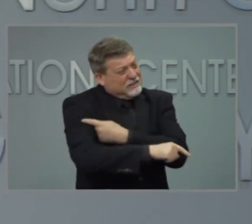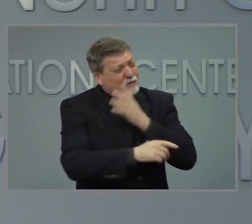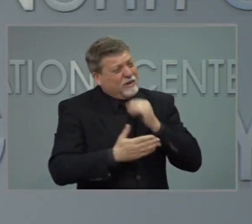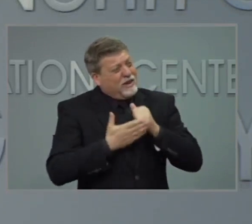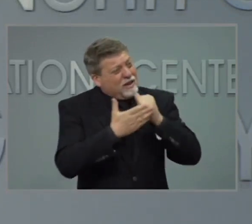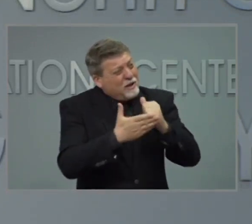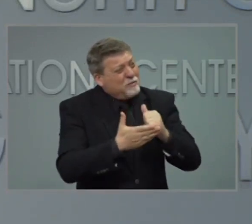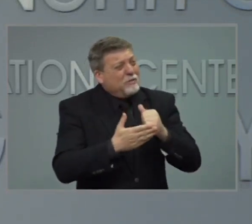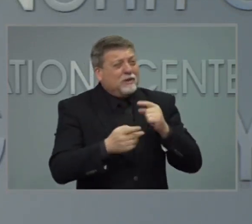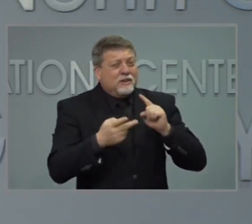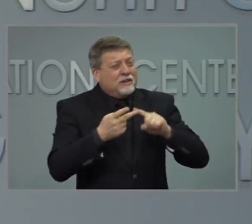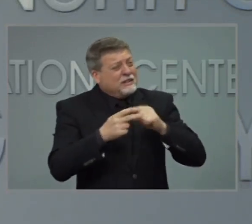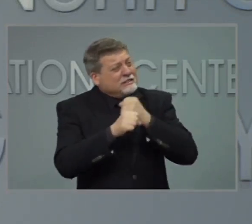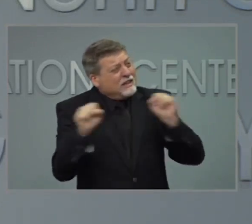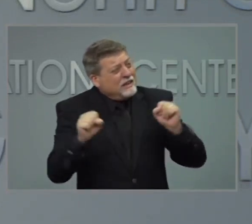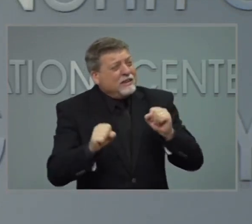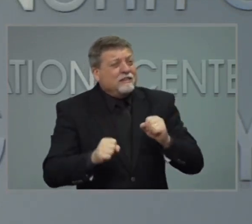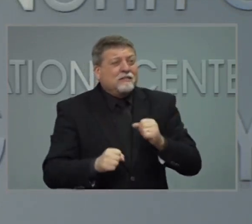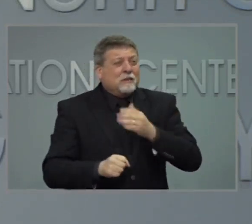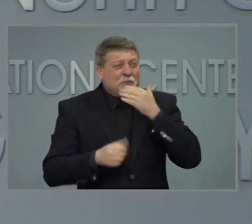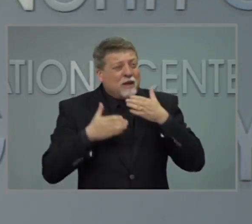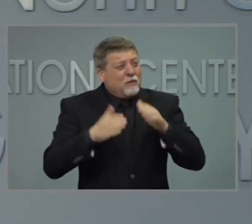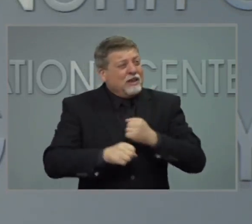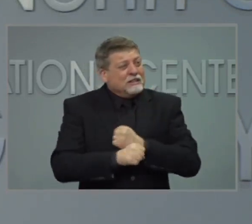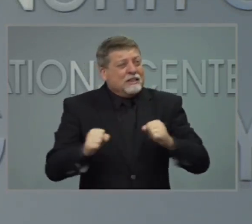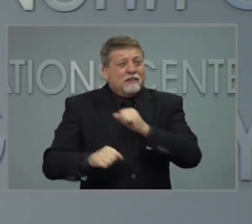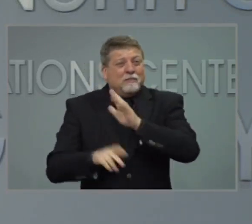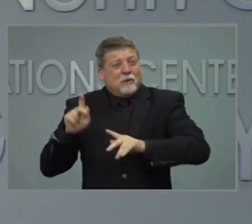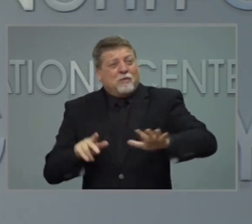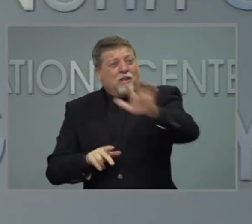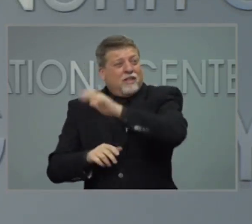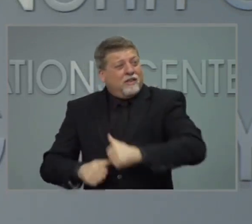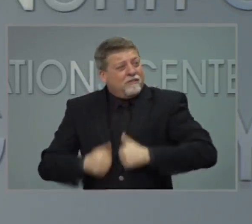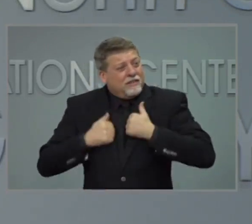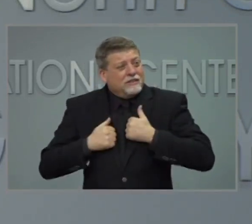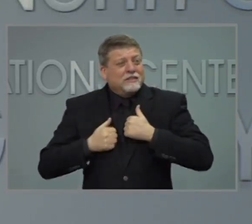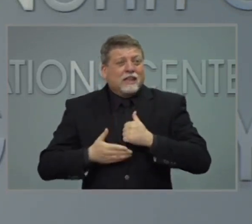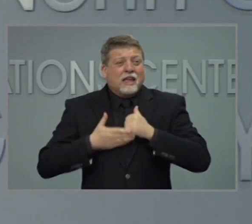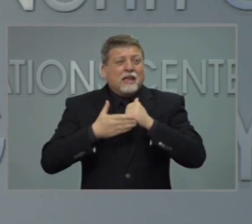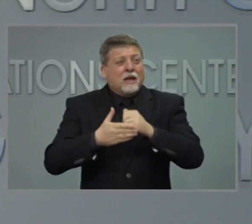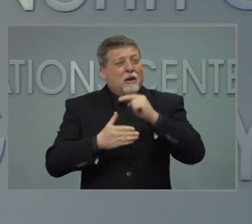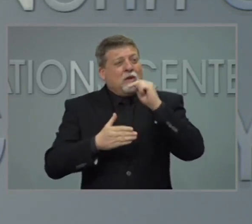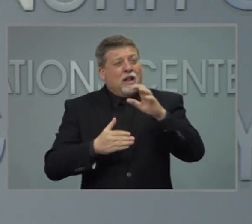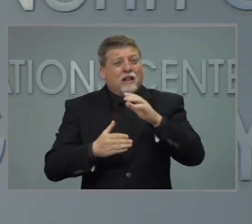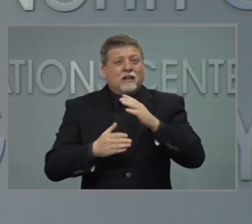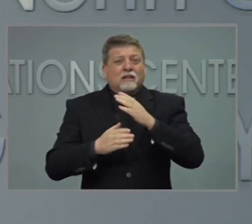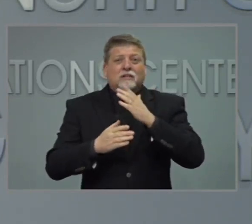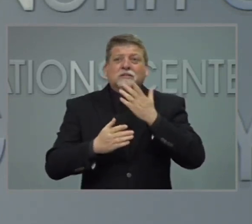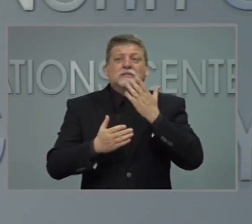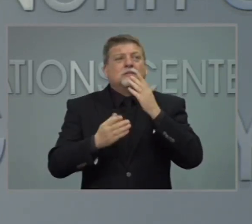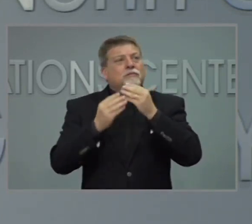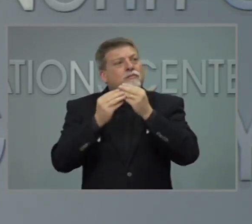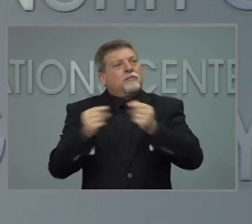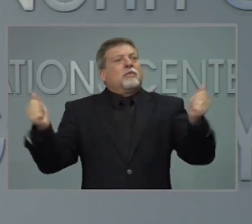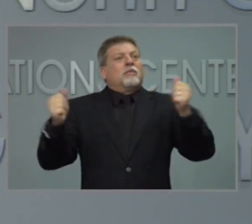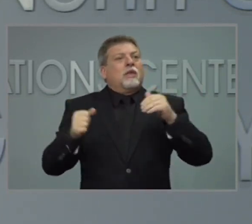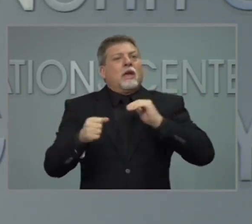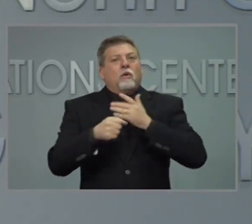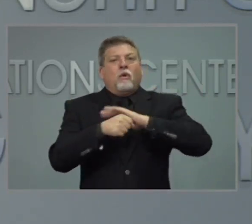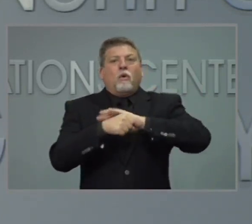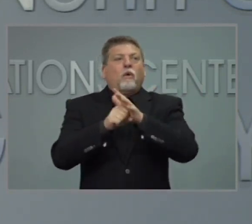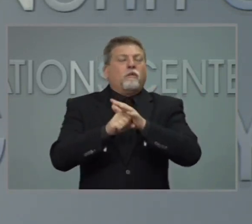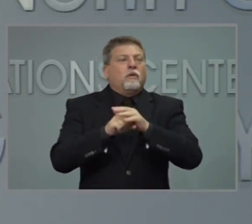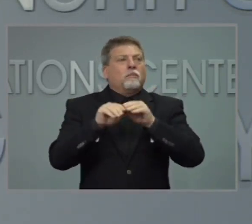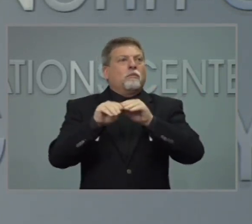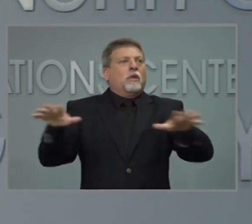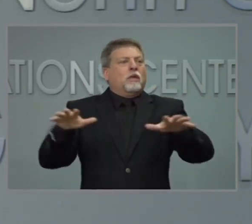safe. It's the key to saving lives and moving us forward. And we all know that the most common side effect is